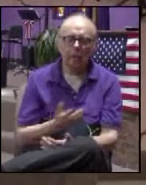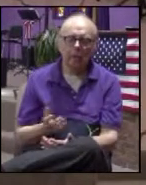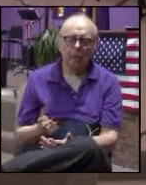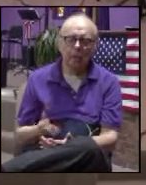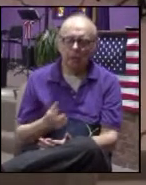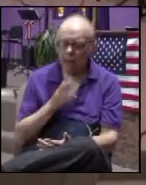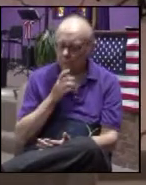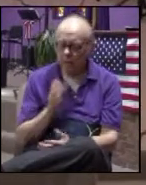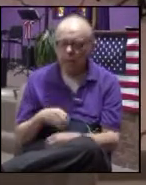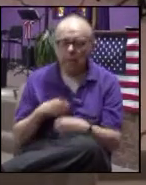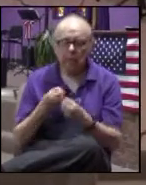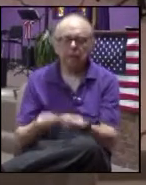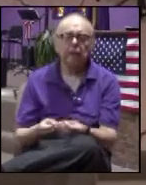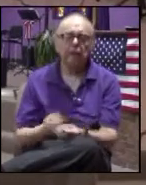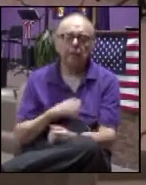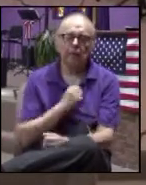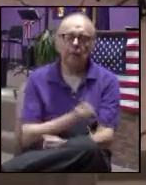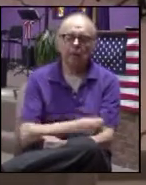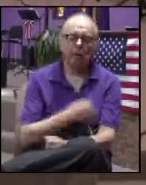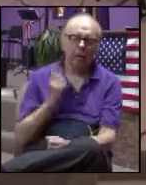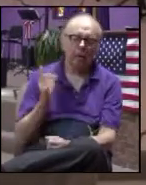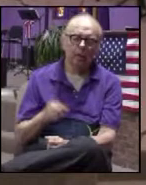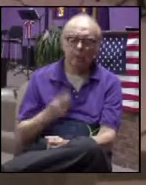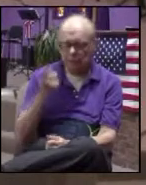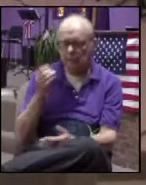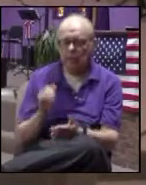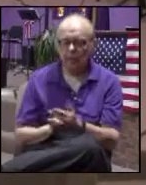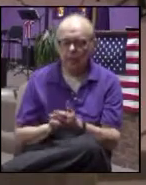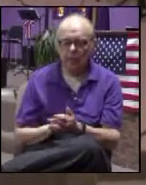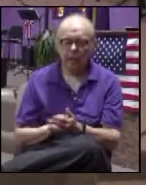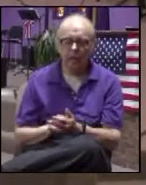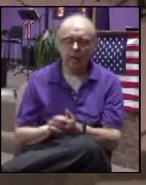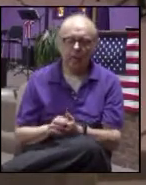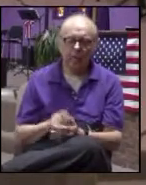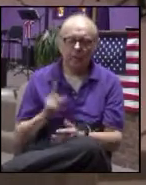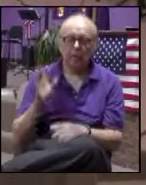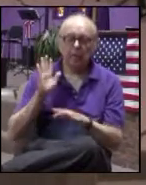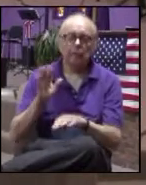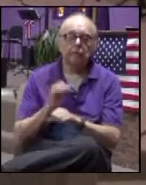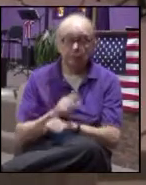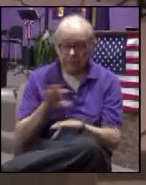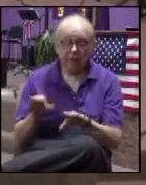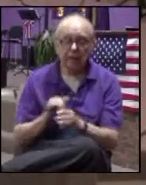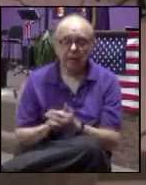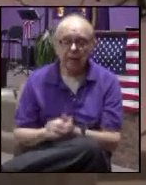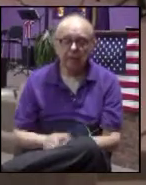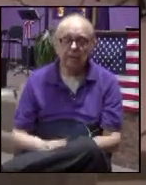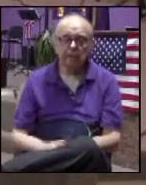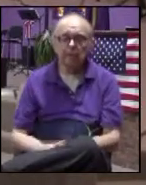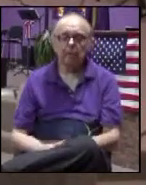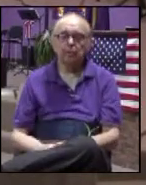Who conferred it upon you? We need to know. He does miracles.